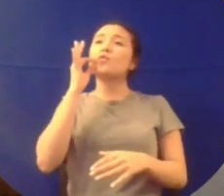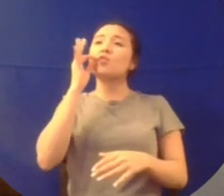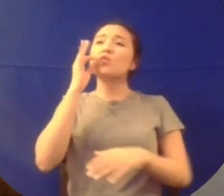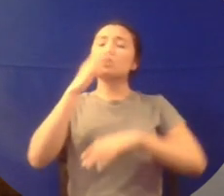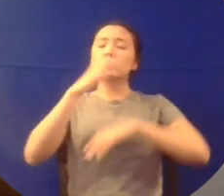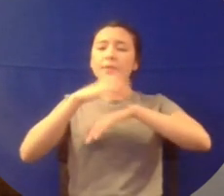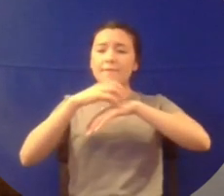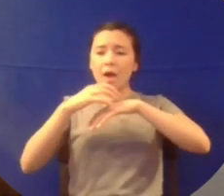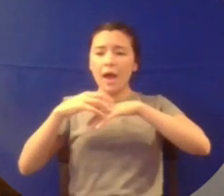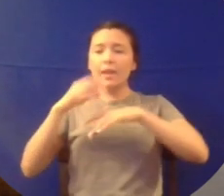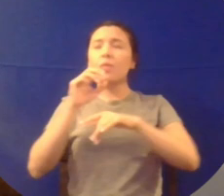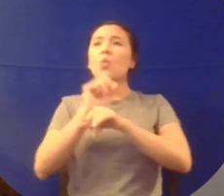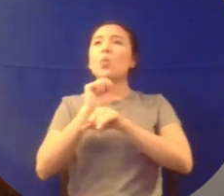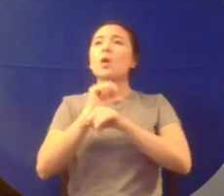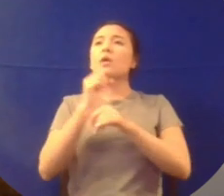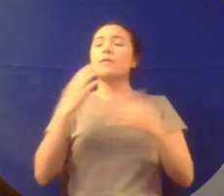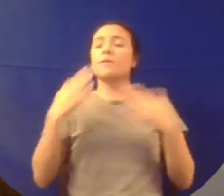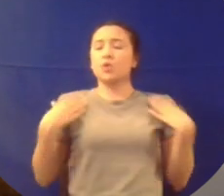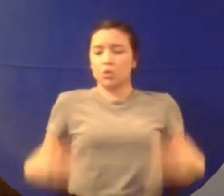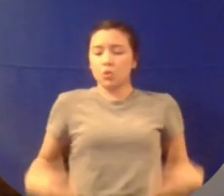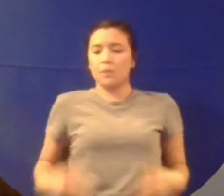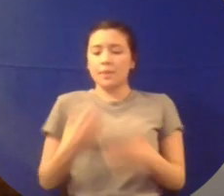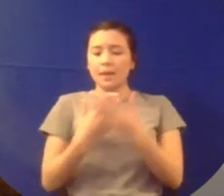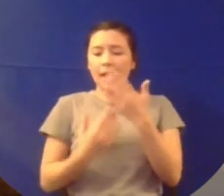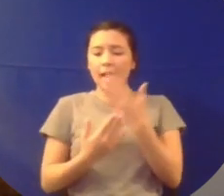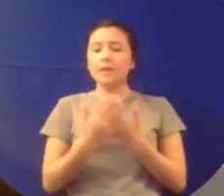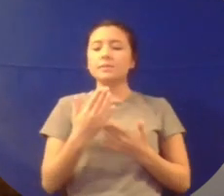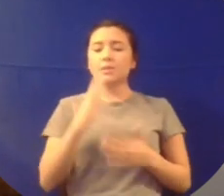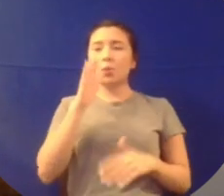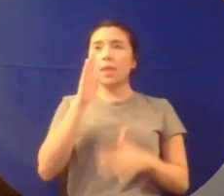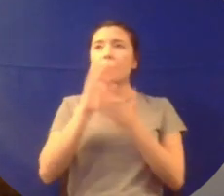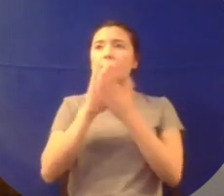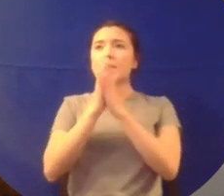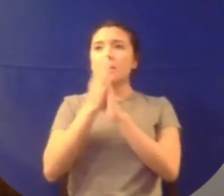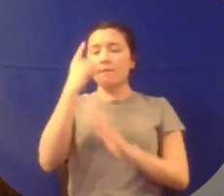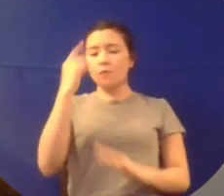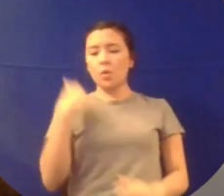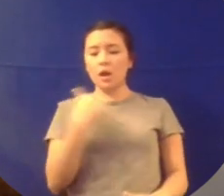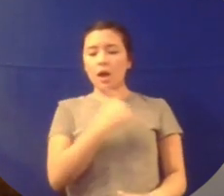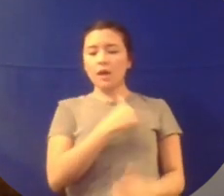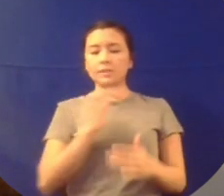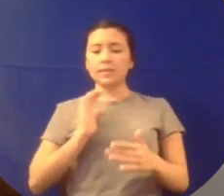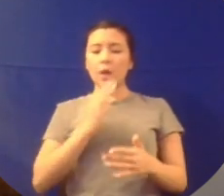of human hands. It will become our spiritual drink.